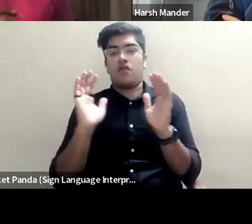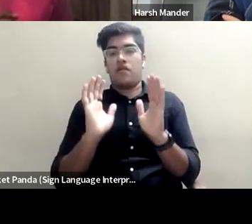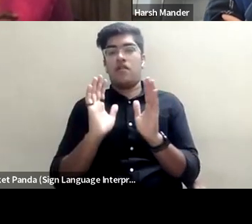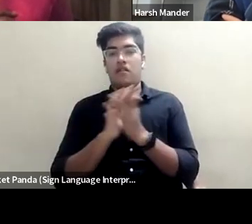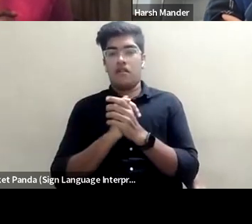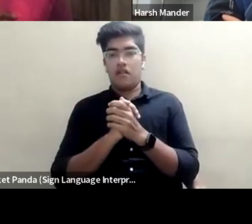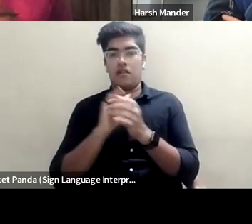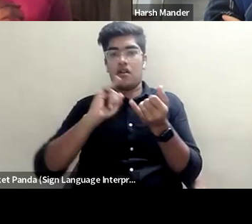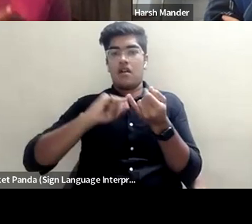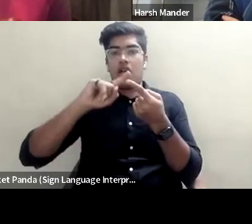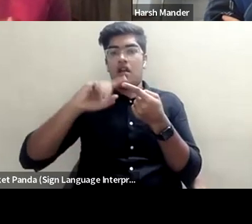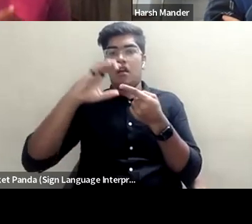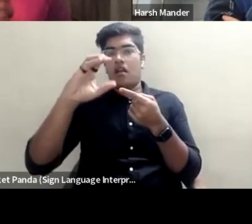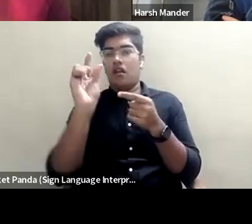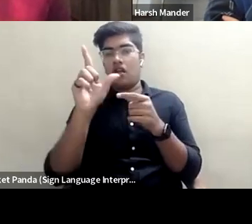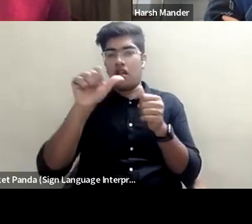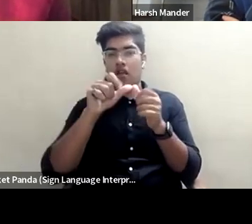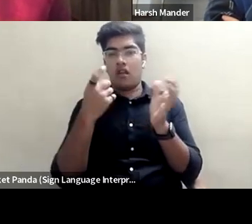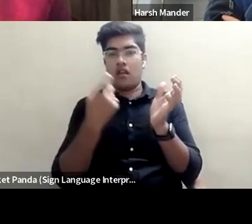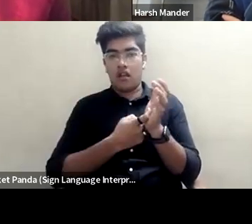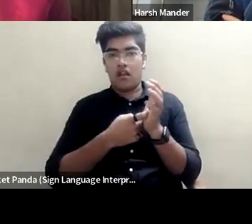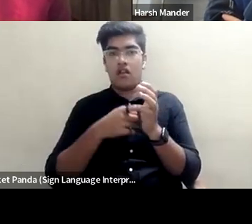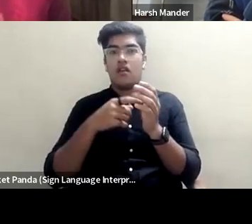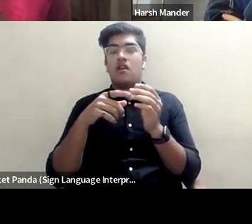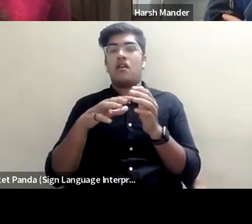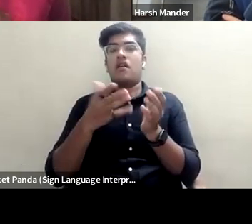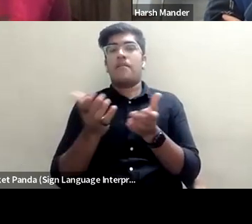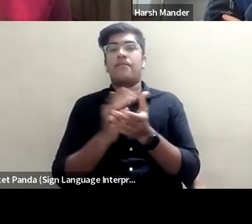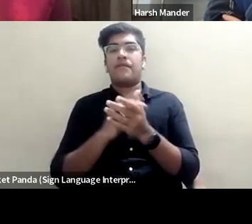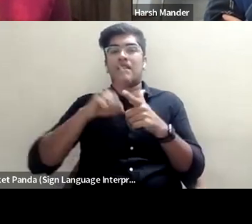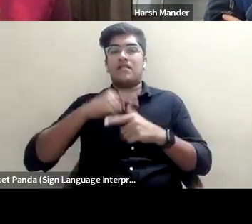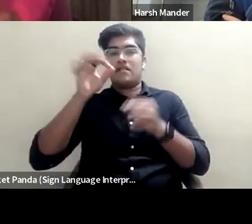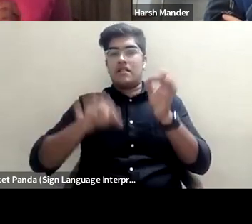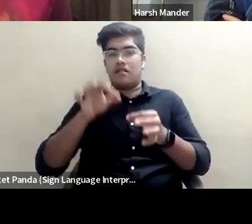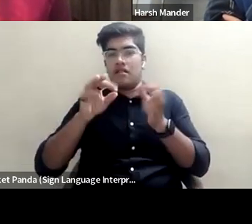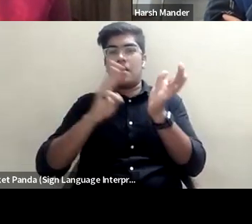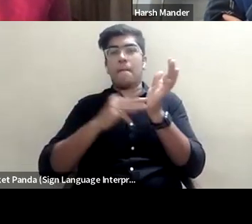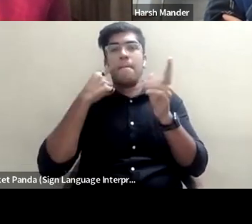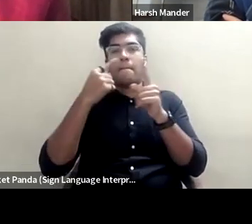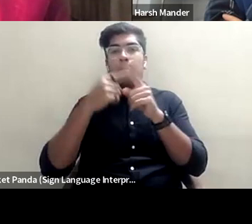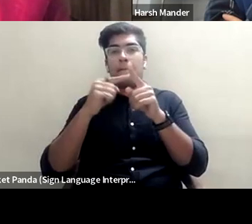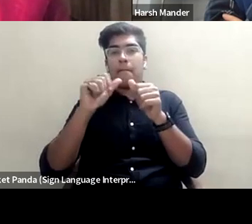Yeah. Justice Mittal has mentioned, the Honorable